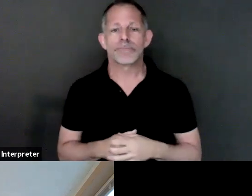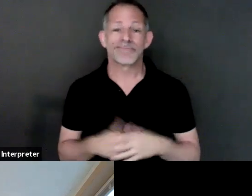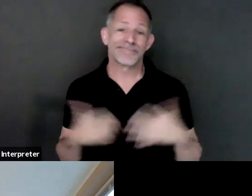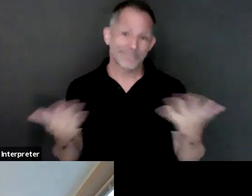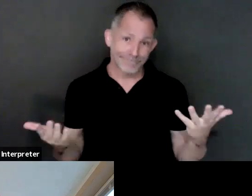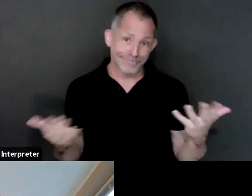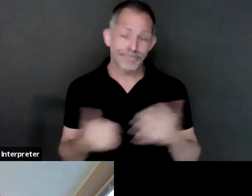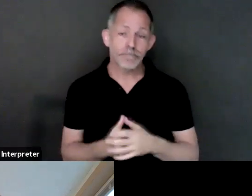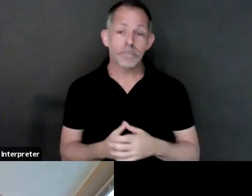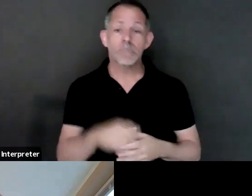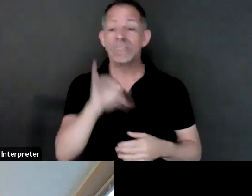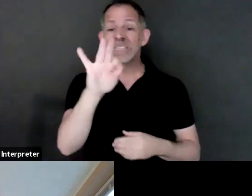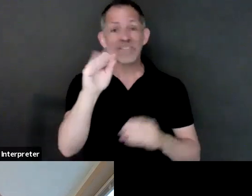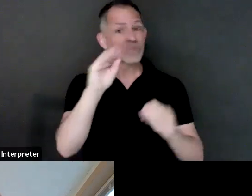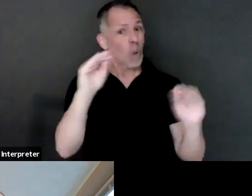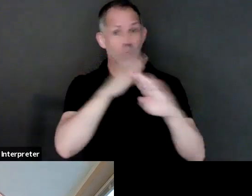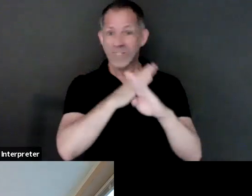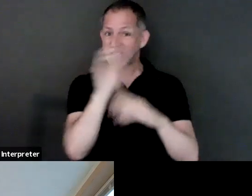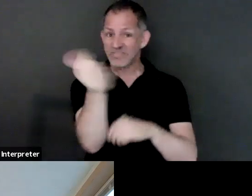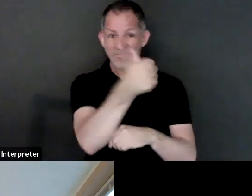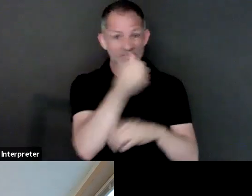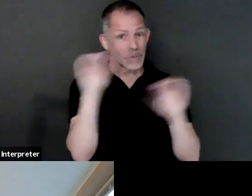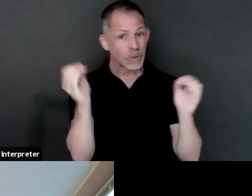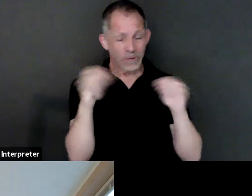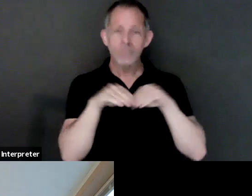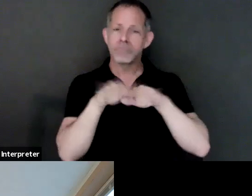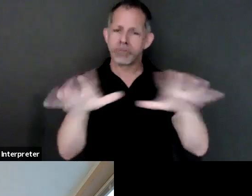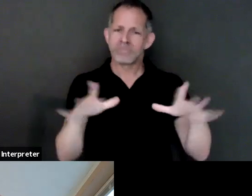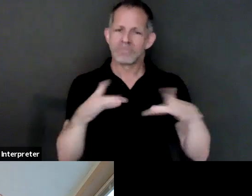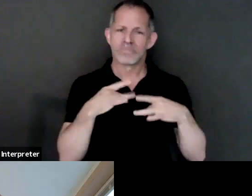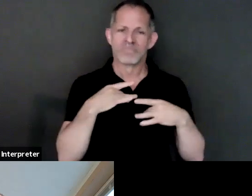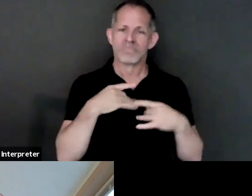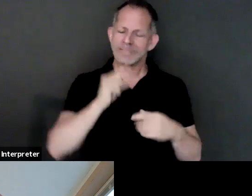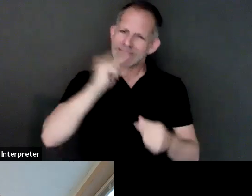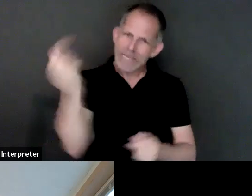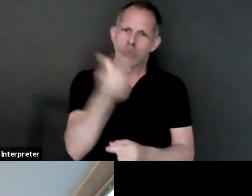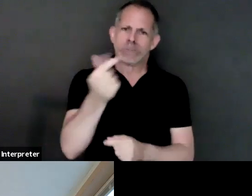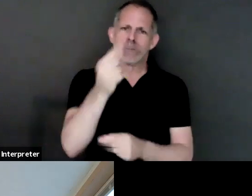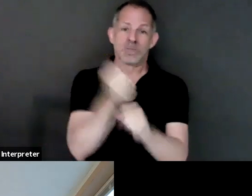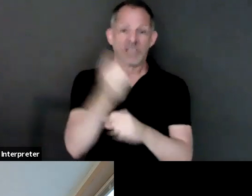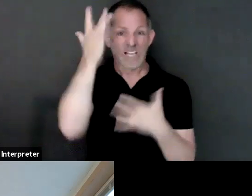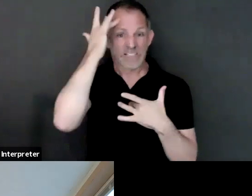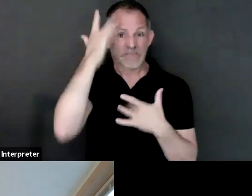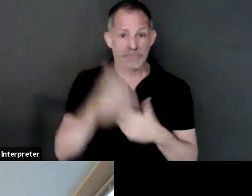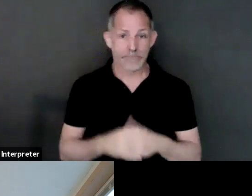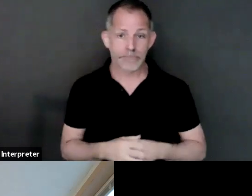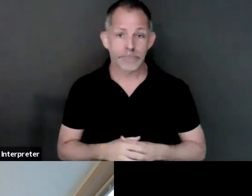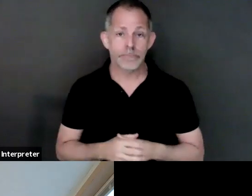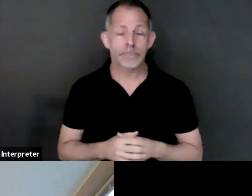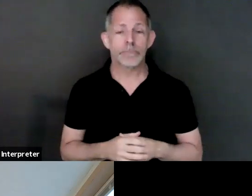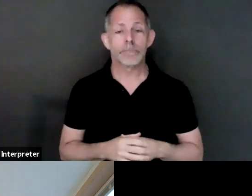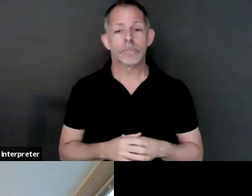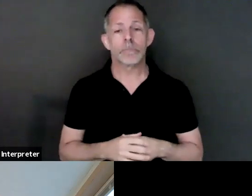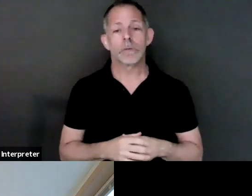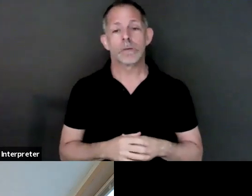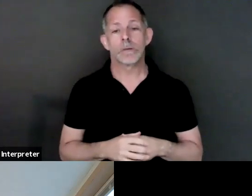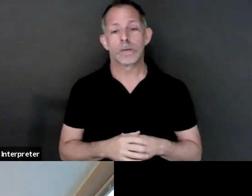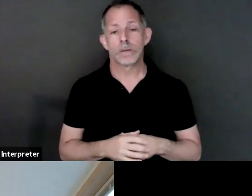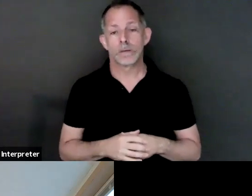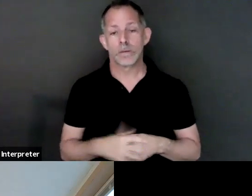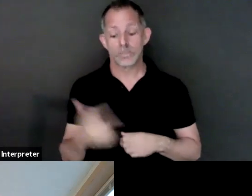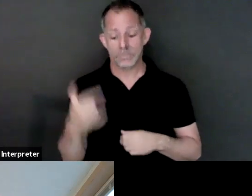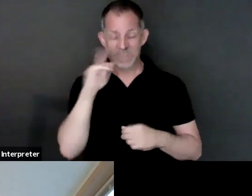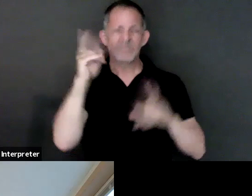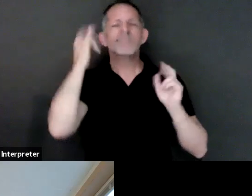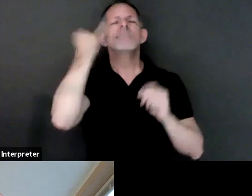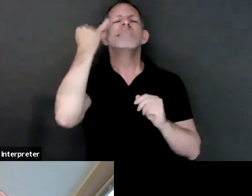average infect 2 to 3 people per case. So if I had COVID 3 to 6 months ago or before, on average, I'd infect 2